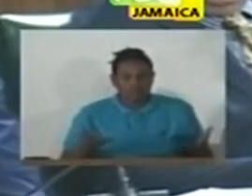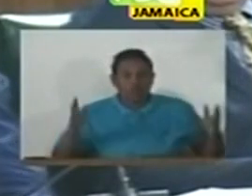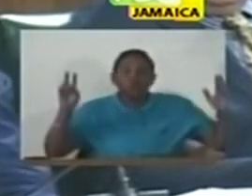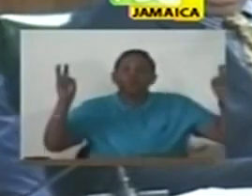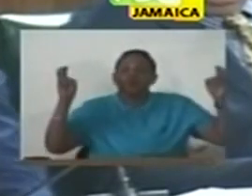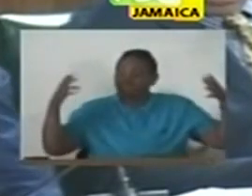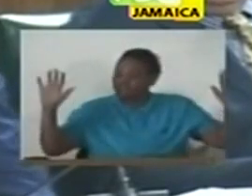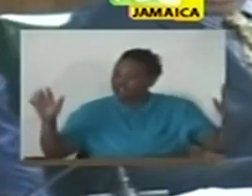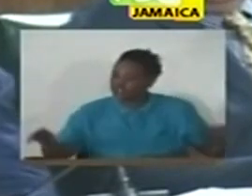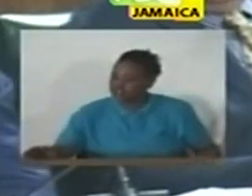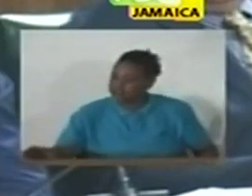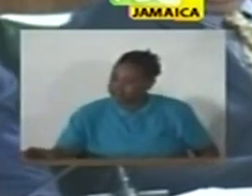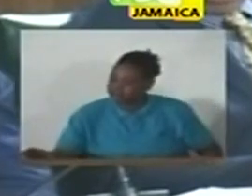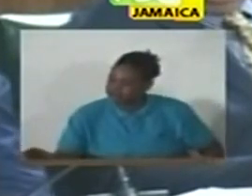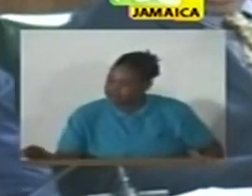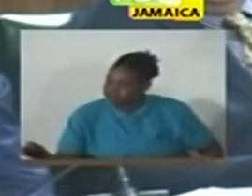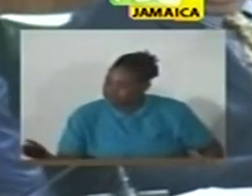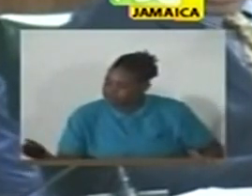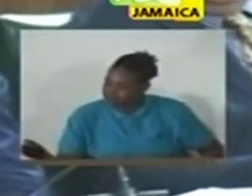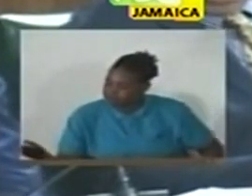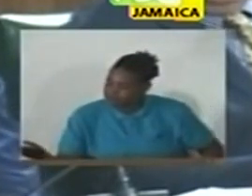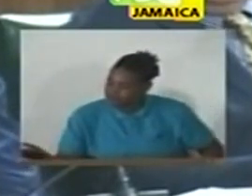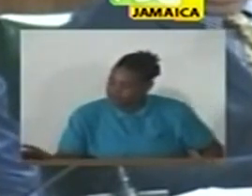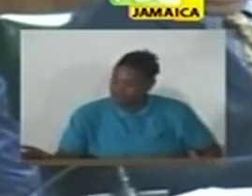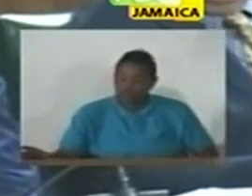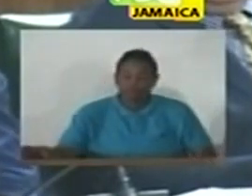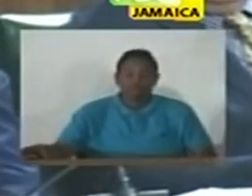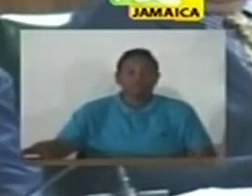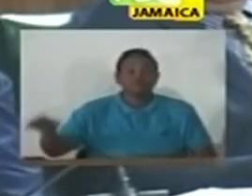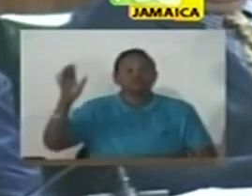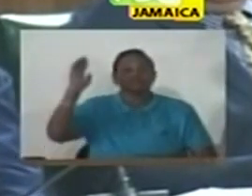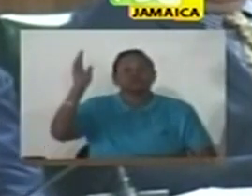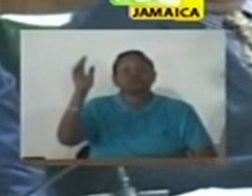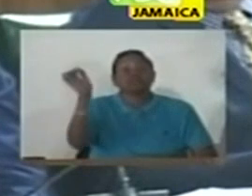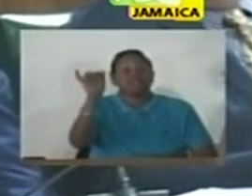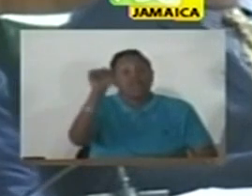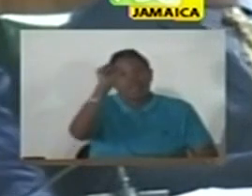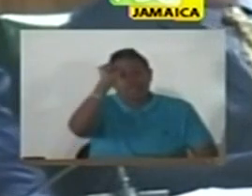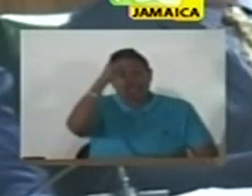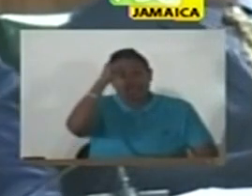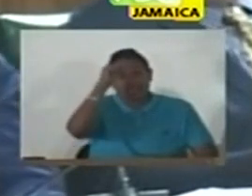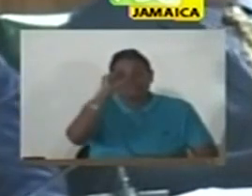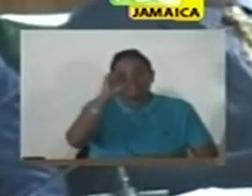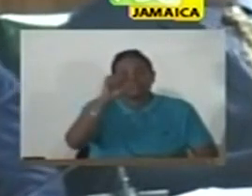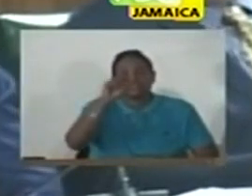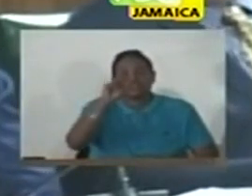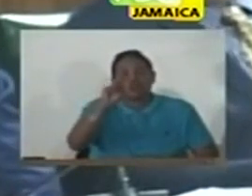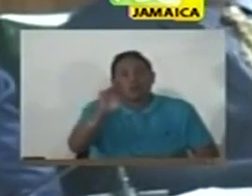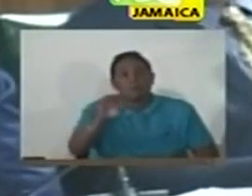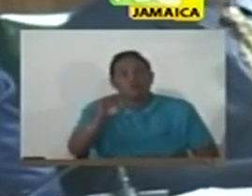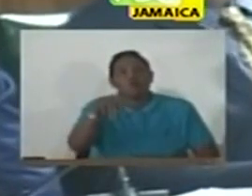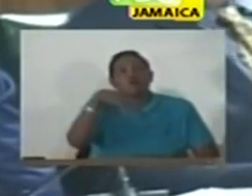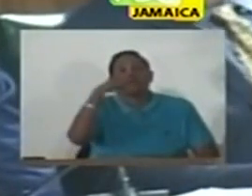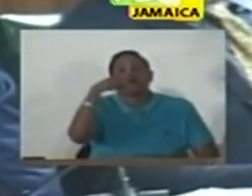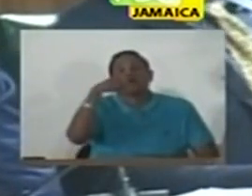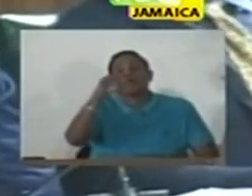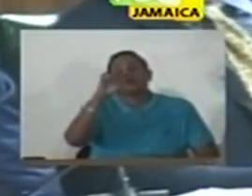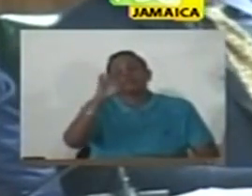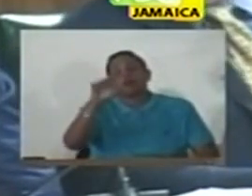quote. Mr. Speaker, like India, Singapore, Rotterdam, and